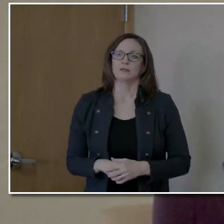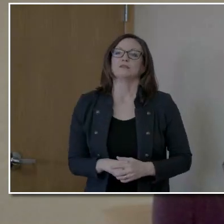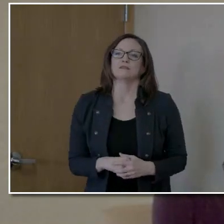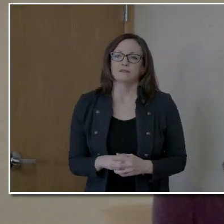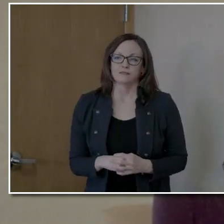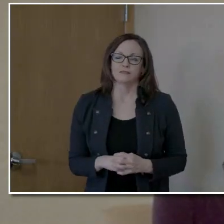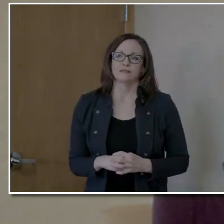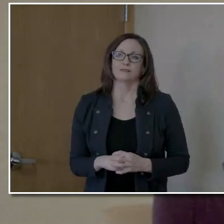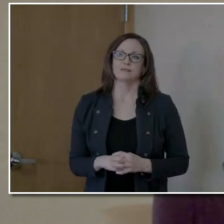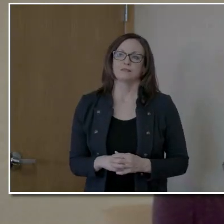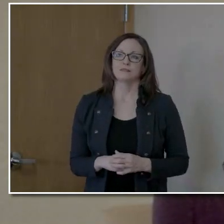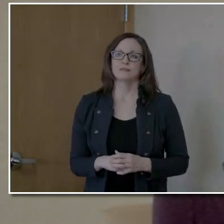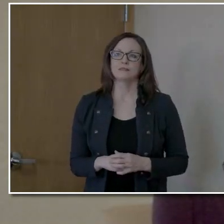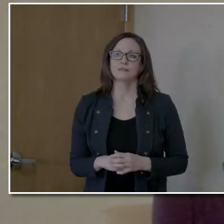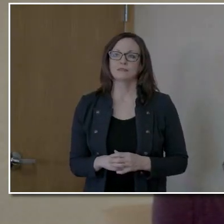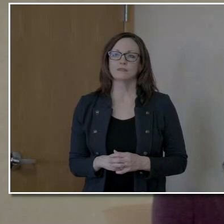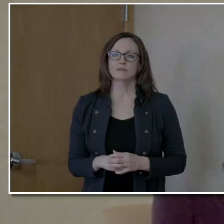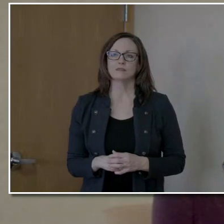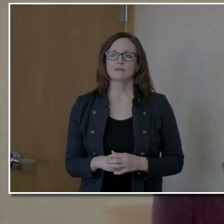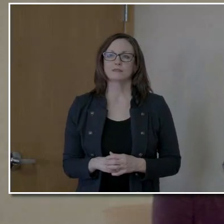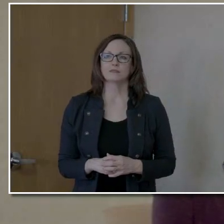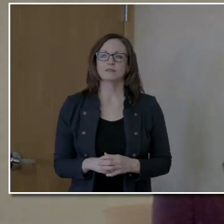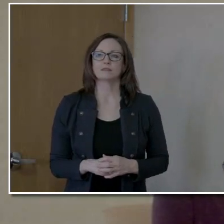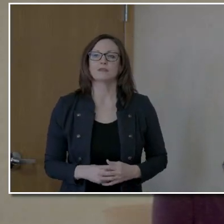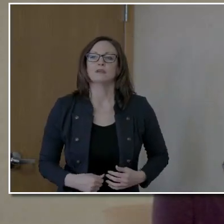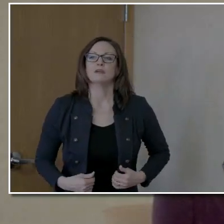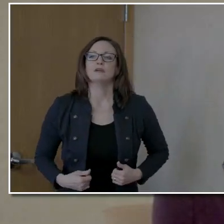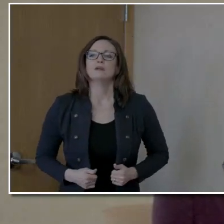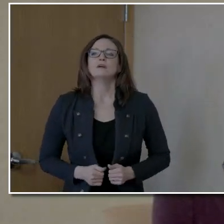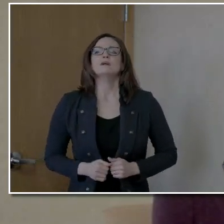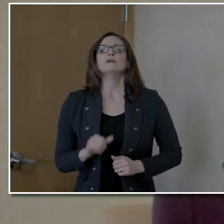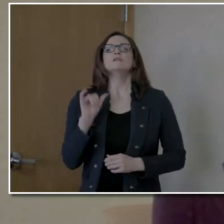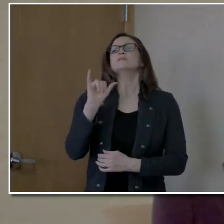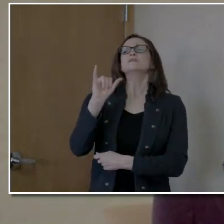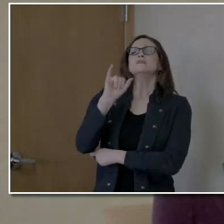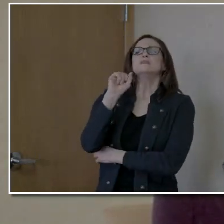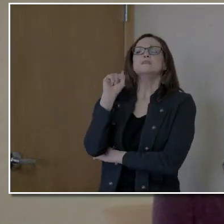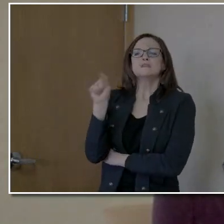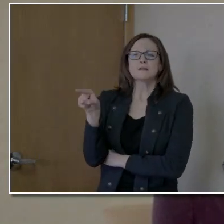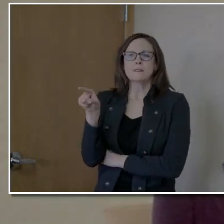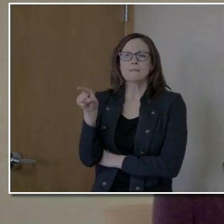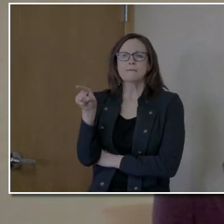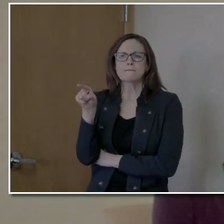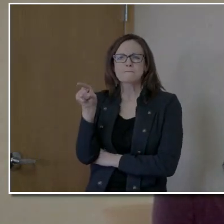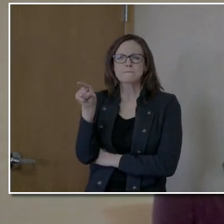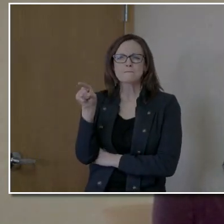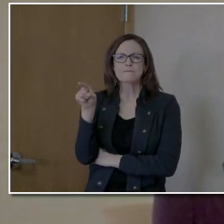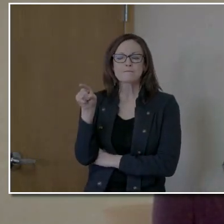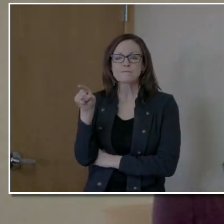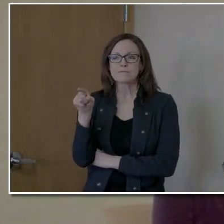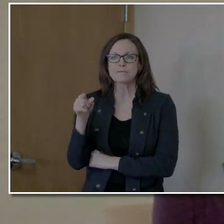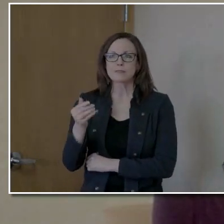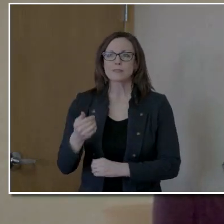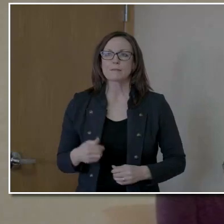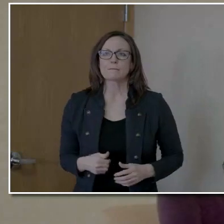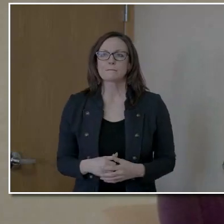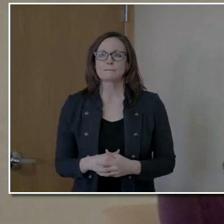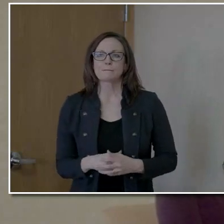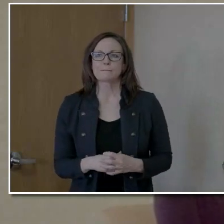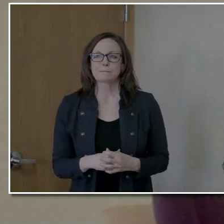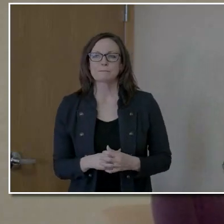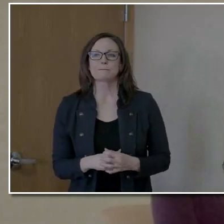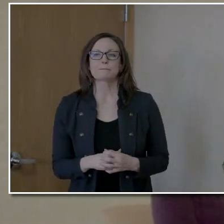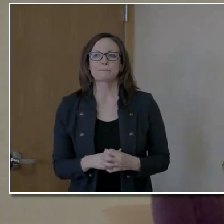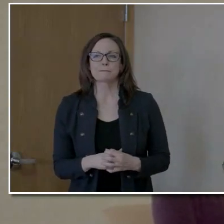General Knapp, you said, you have a lot of missions going on, but are you worried at all about running out of PPE equipment for